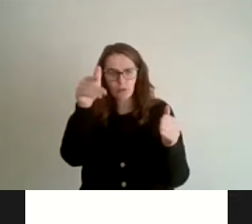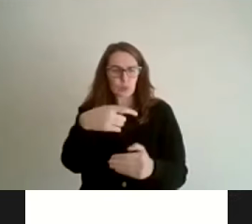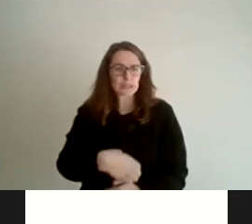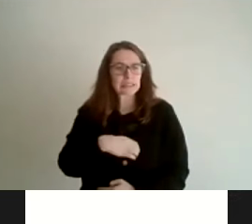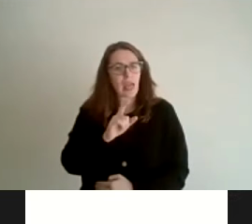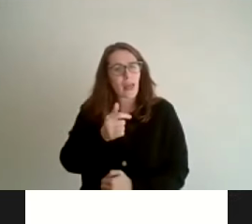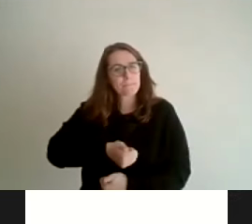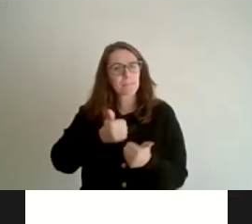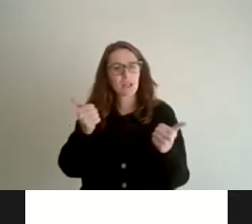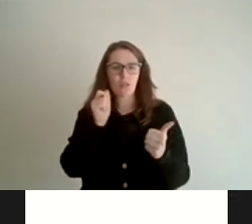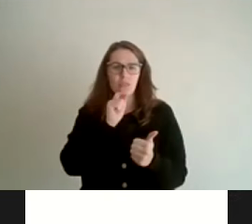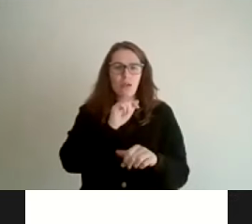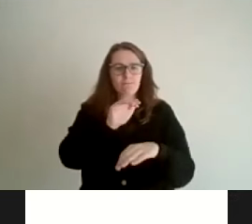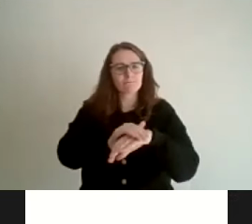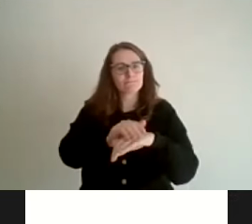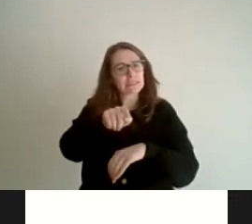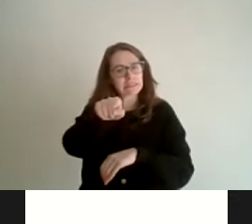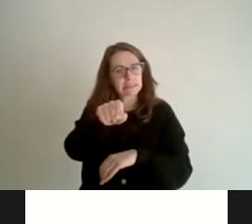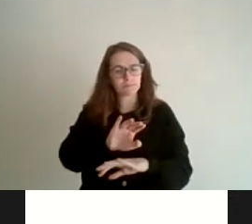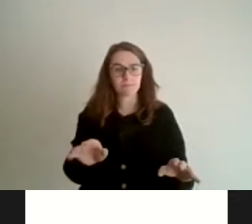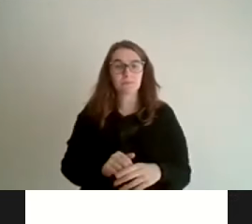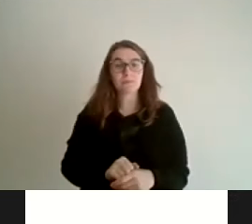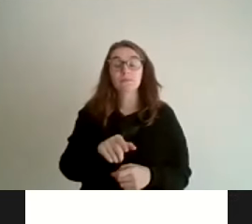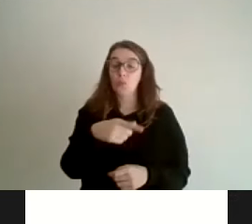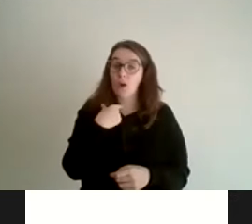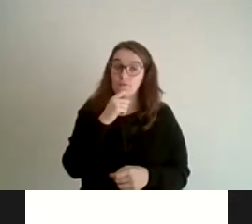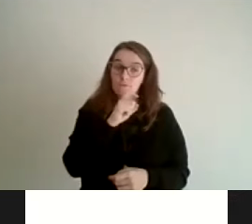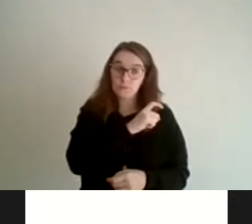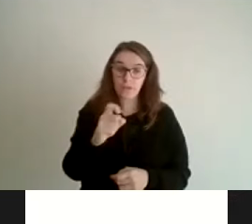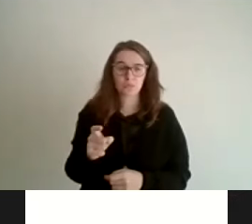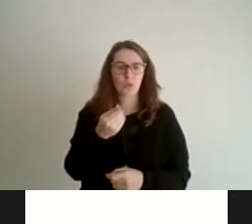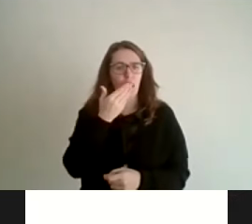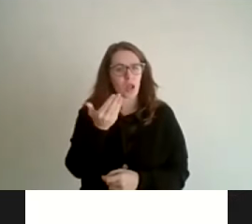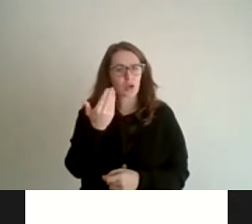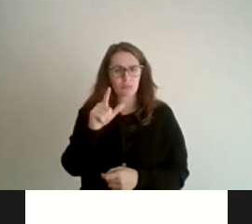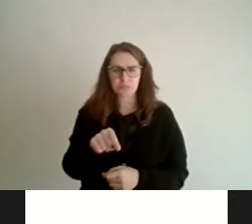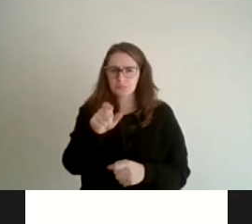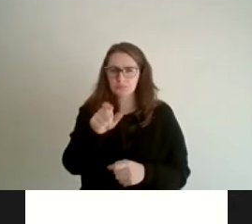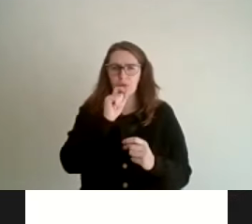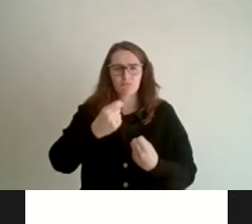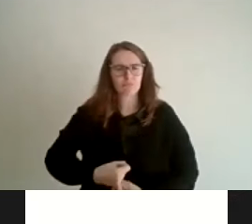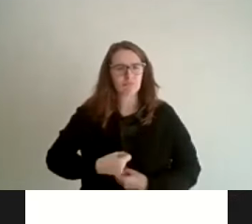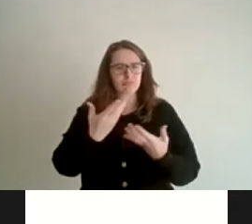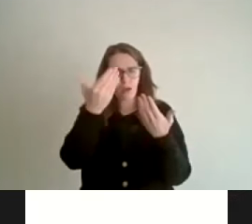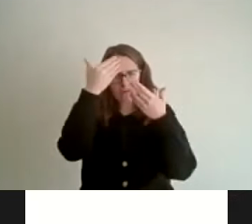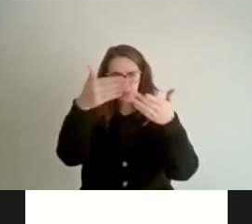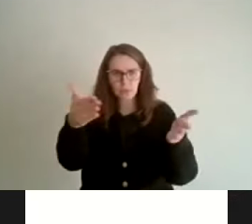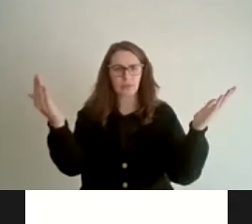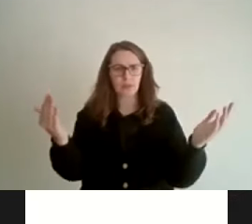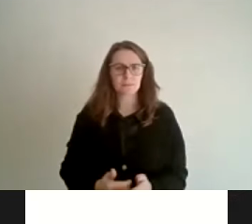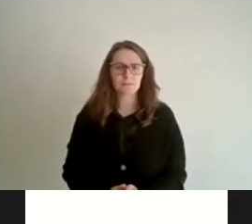hold for reason. Once again, this is an anonymous vote and a safe place to express your ideas.